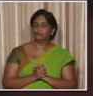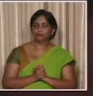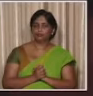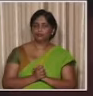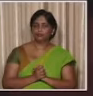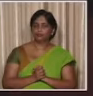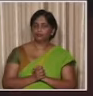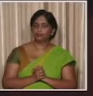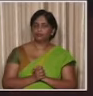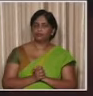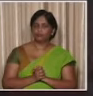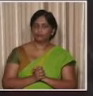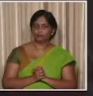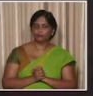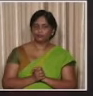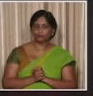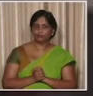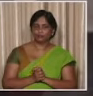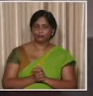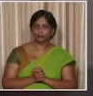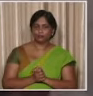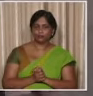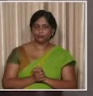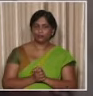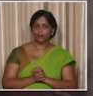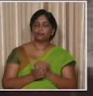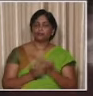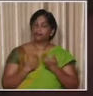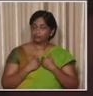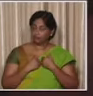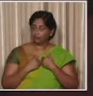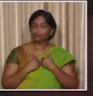Extending in terms of restitution of our artifacts,